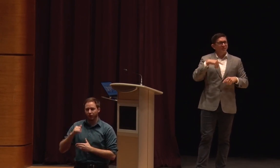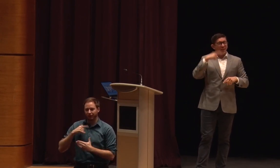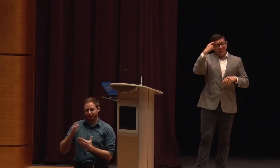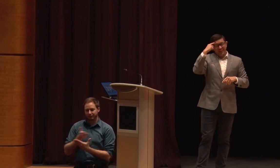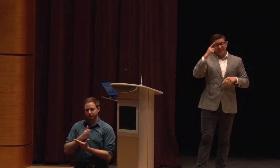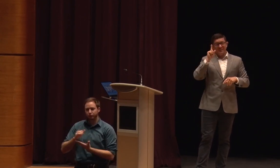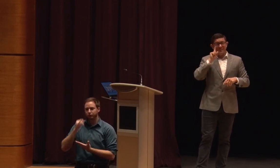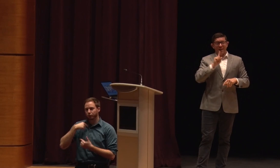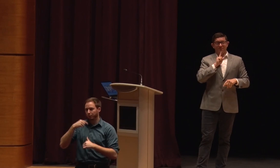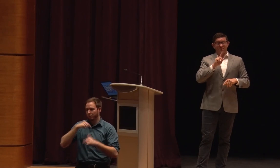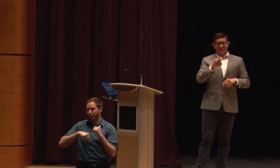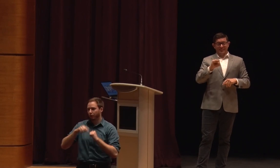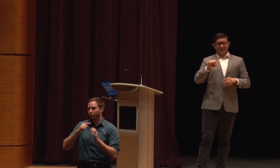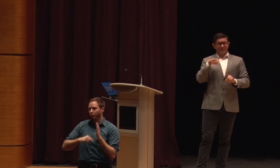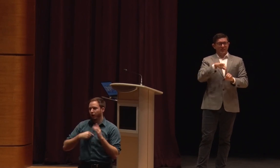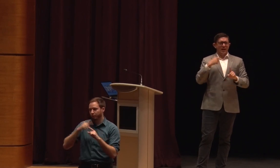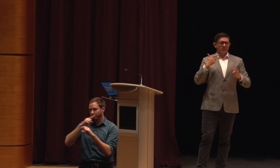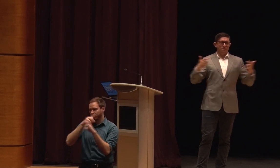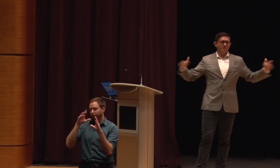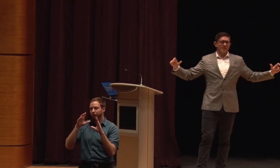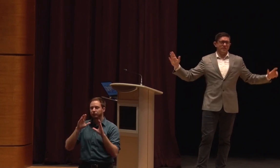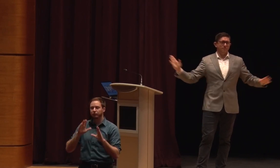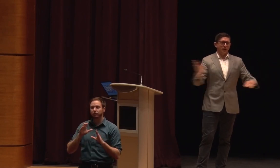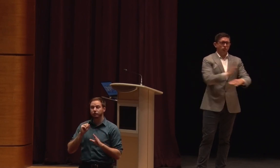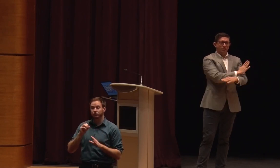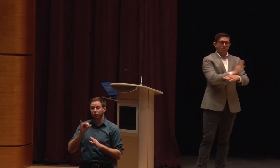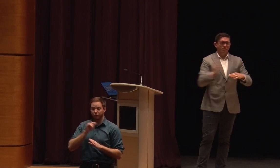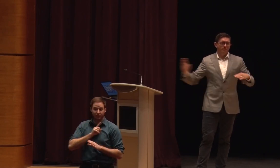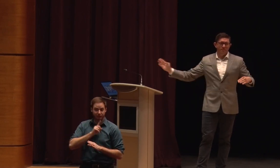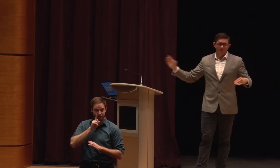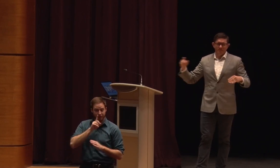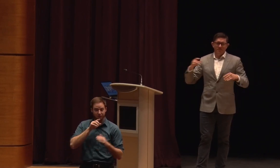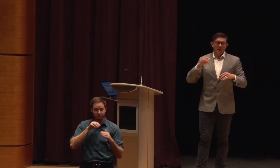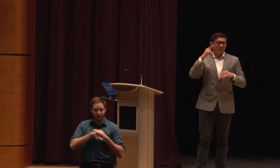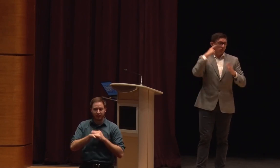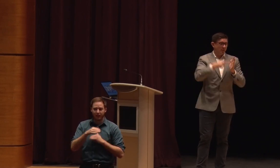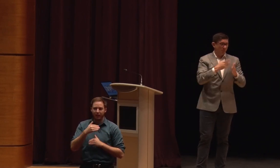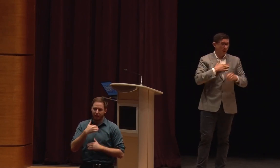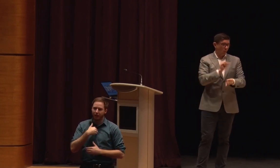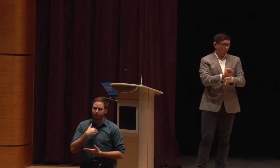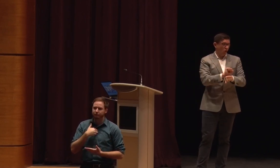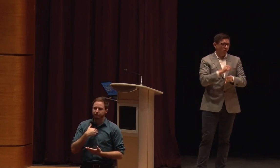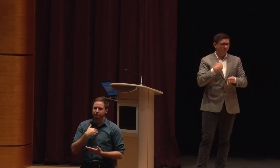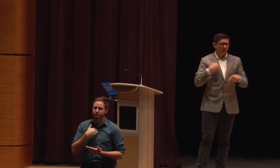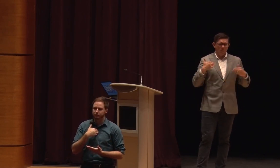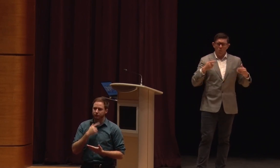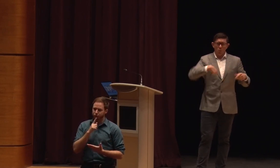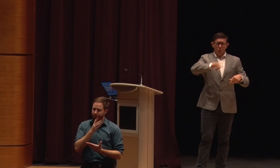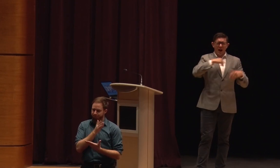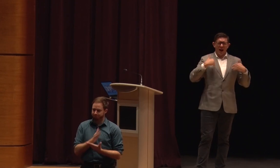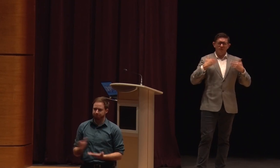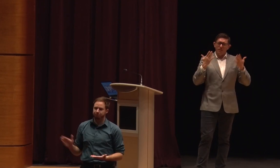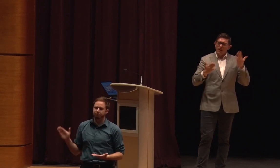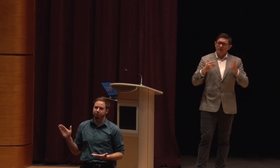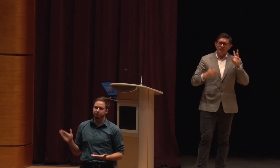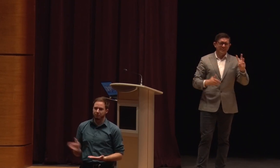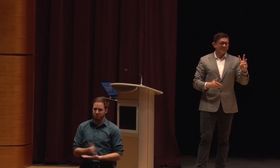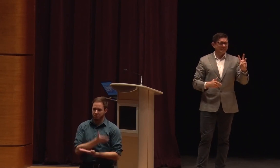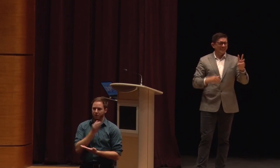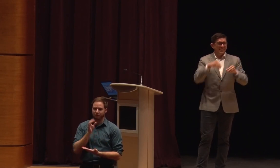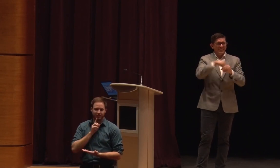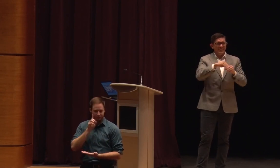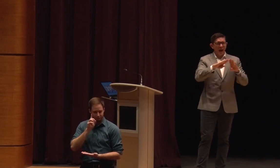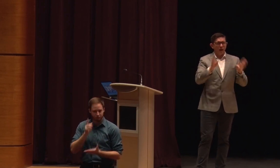back up to what I'm thinking here, so deaf access really has a large spectrum of